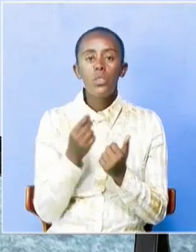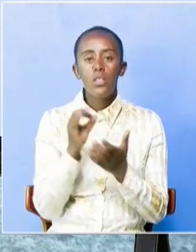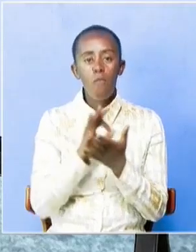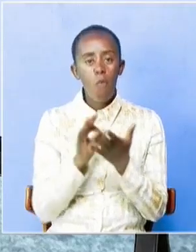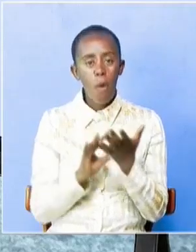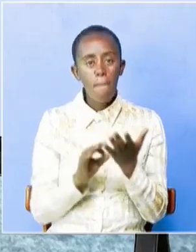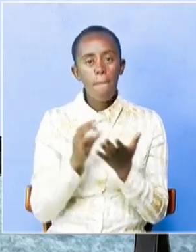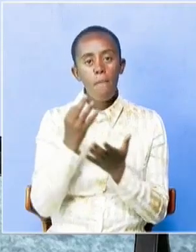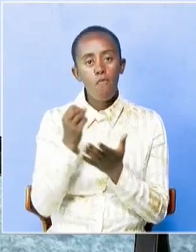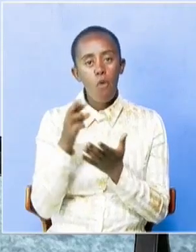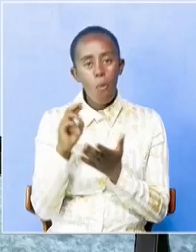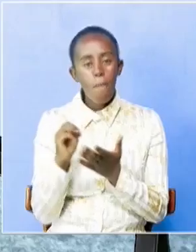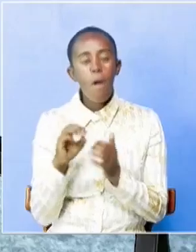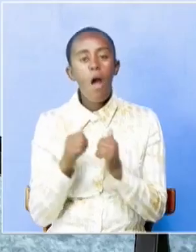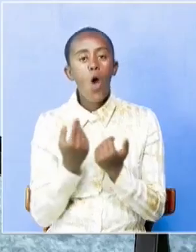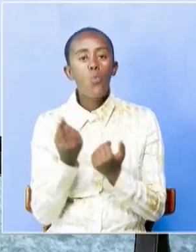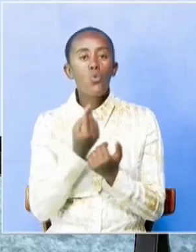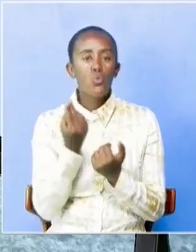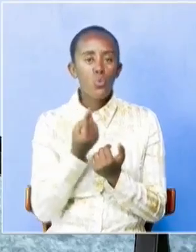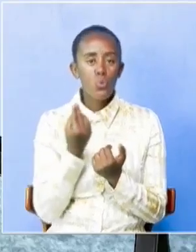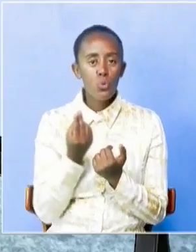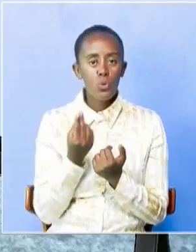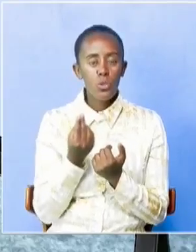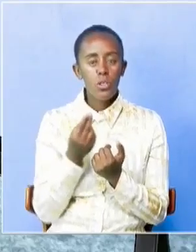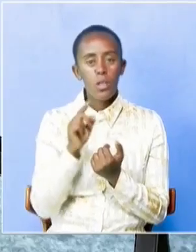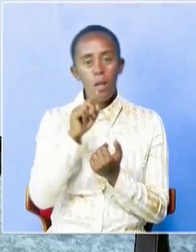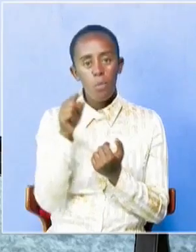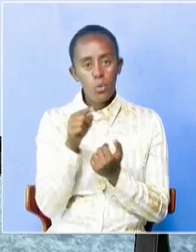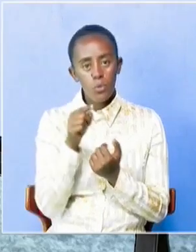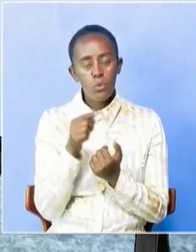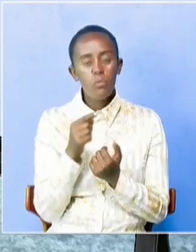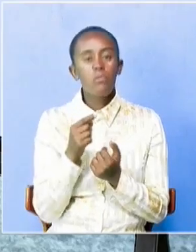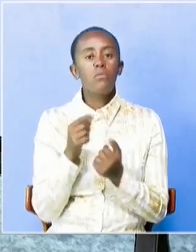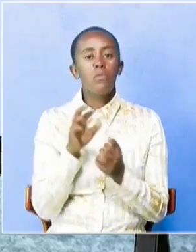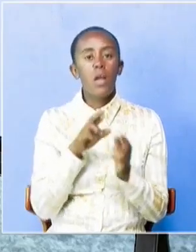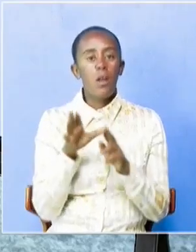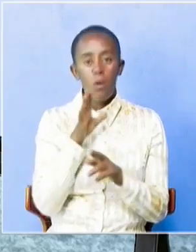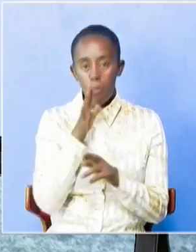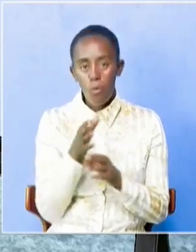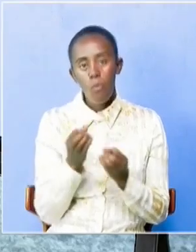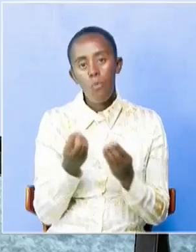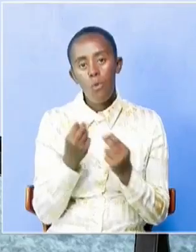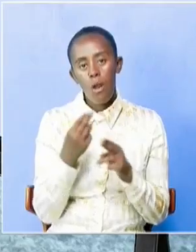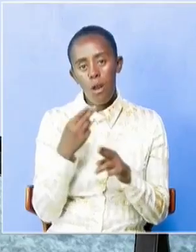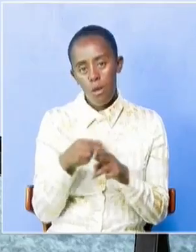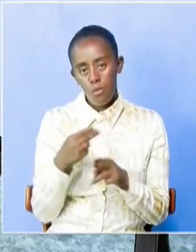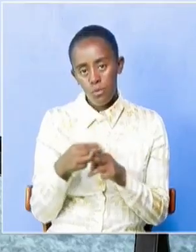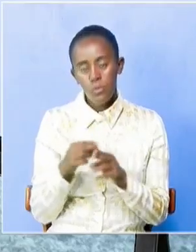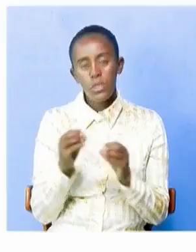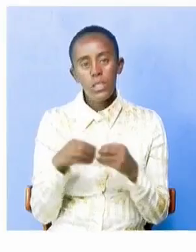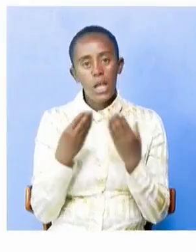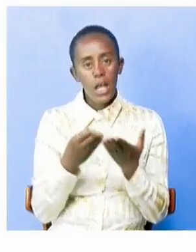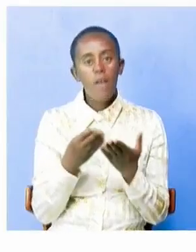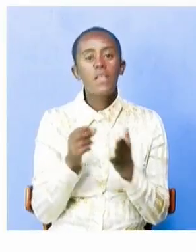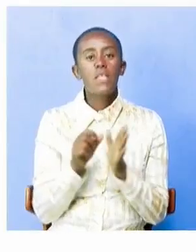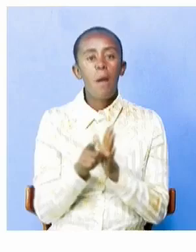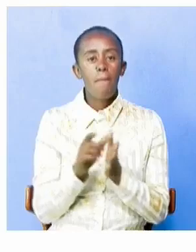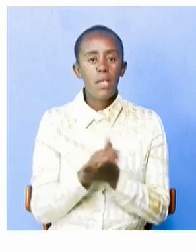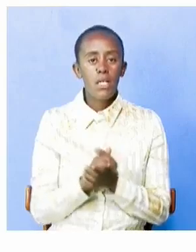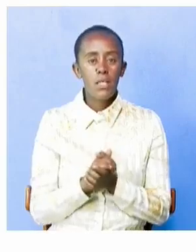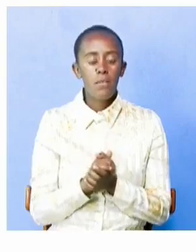form of how we use apostrophe with irregular plural nouns. Let's give an example.